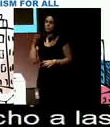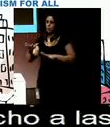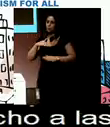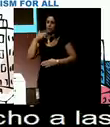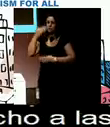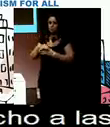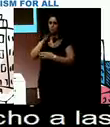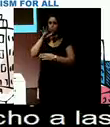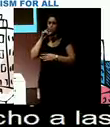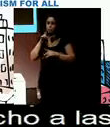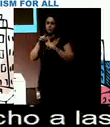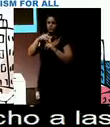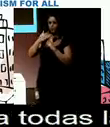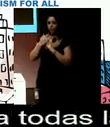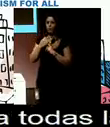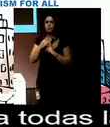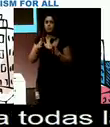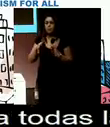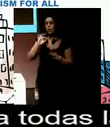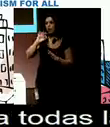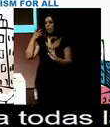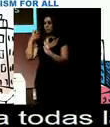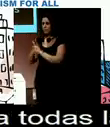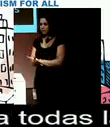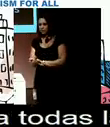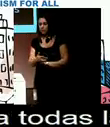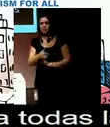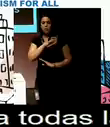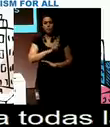for people with disabilities, but also those with